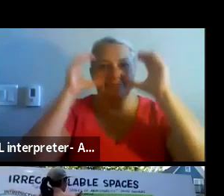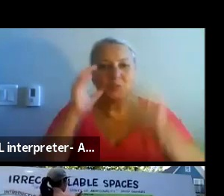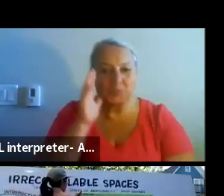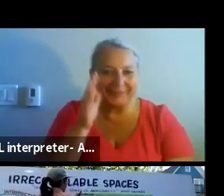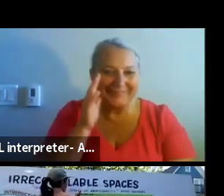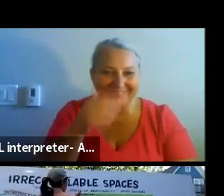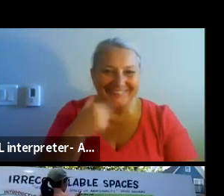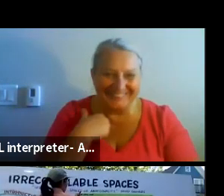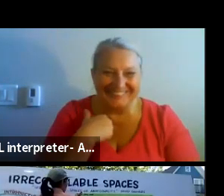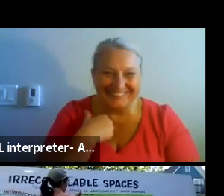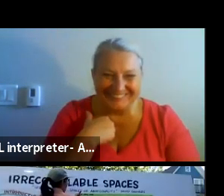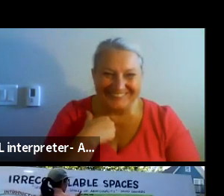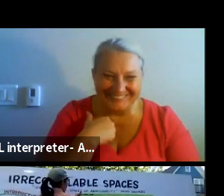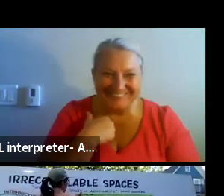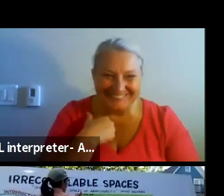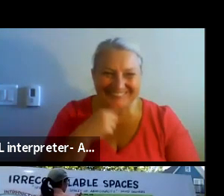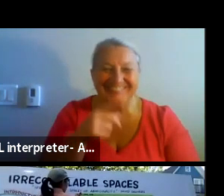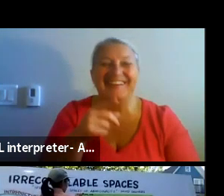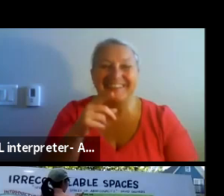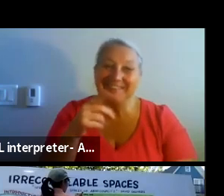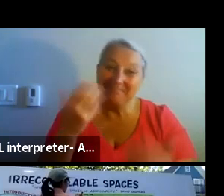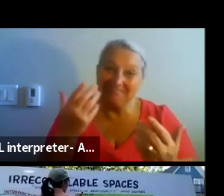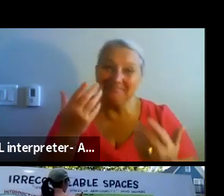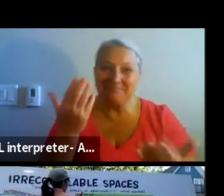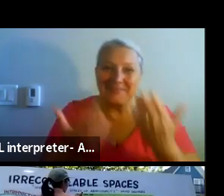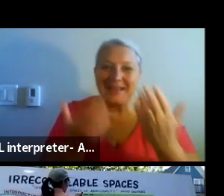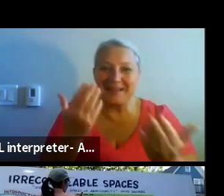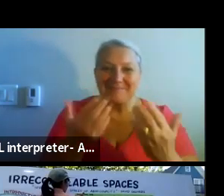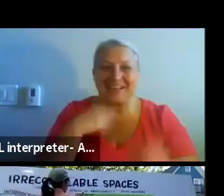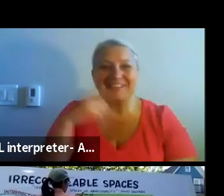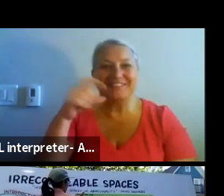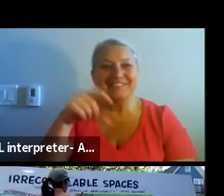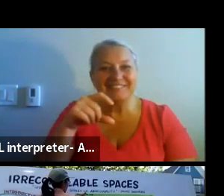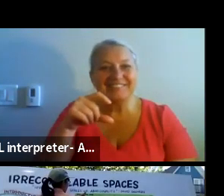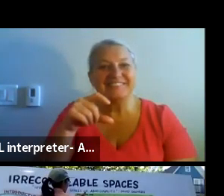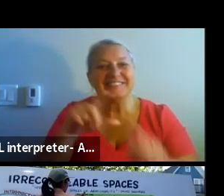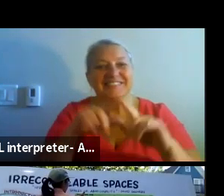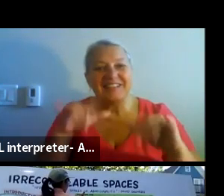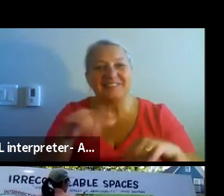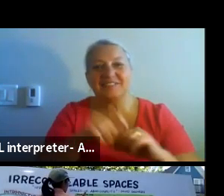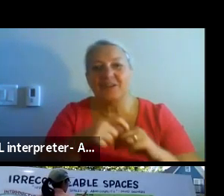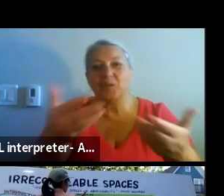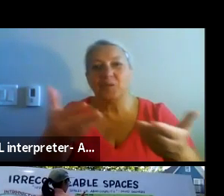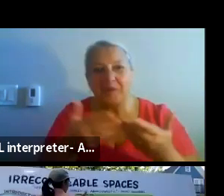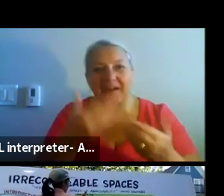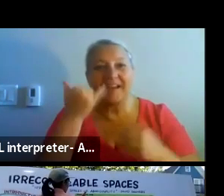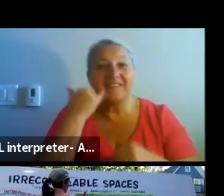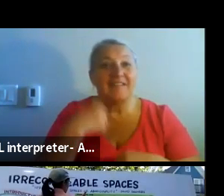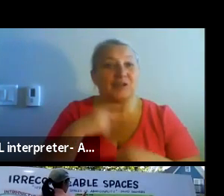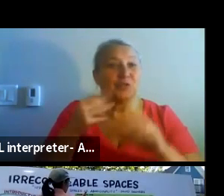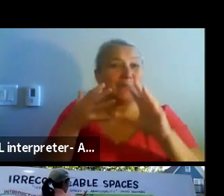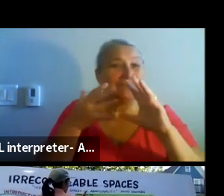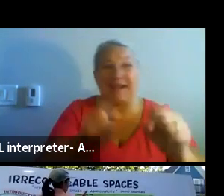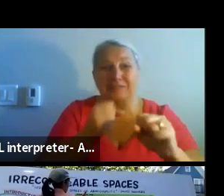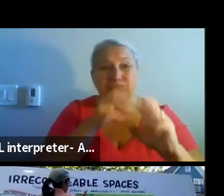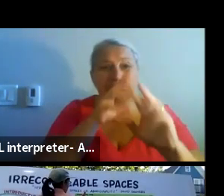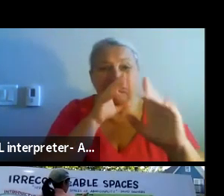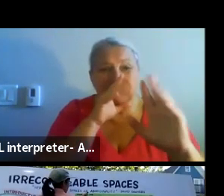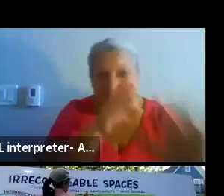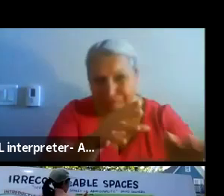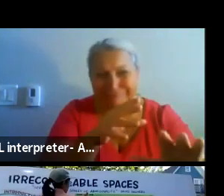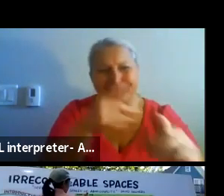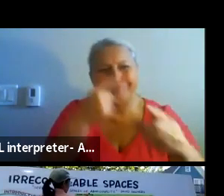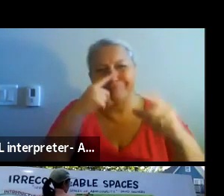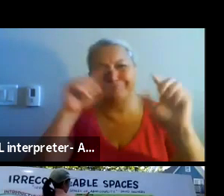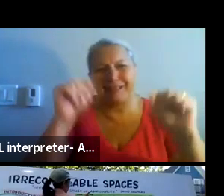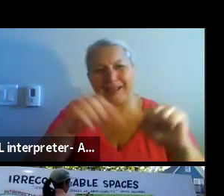So perhaps too, I should also welcome any interruption to slow down.